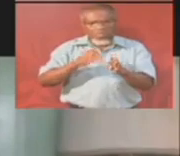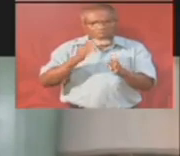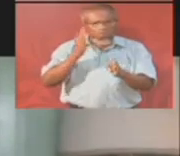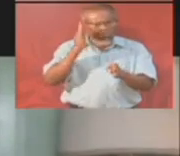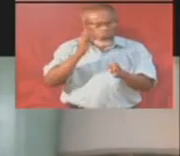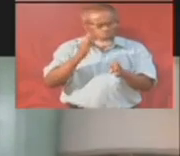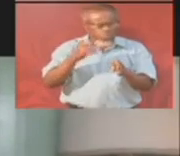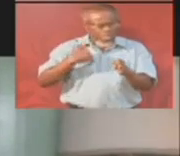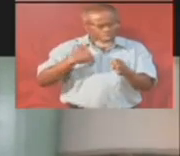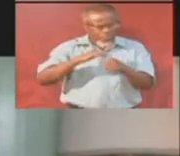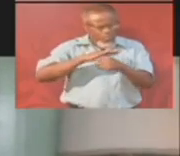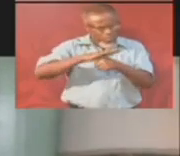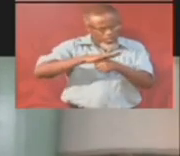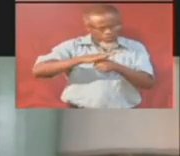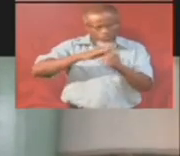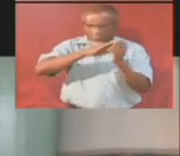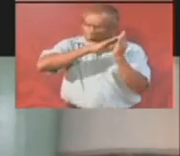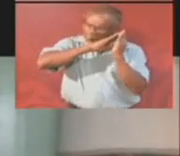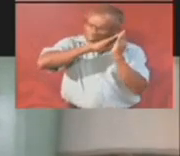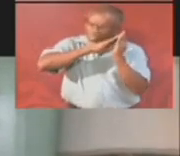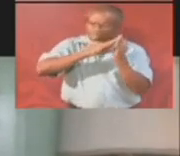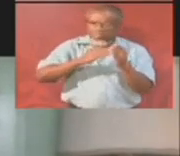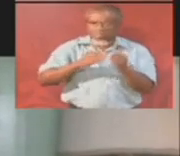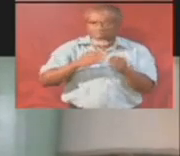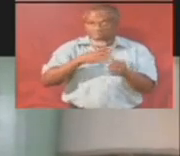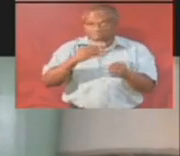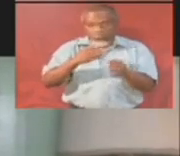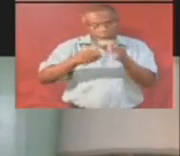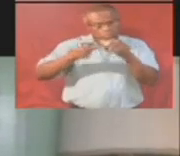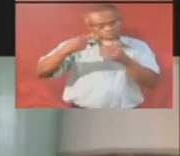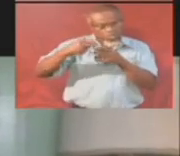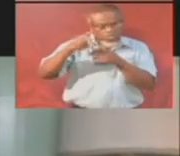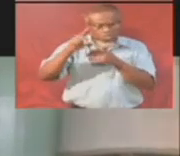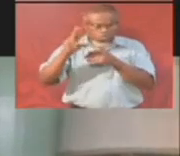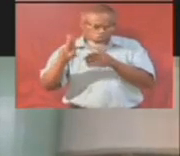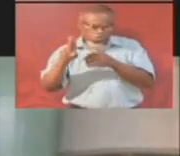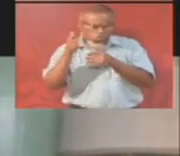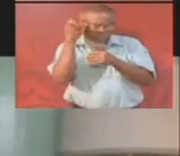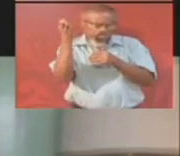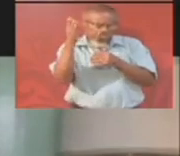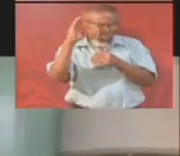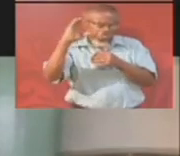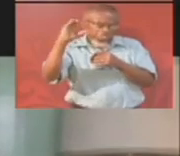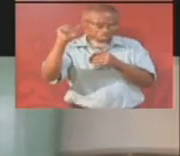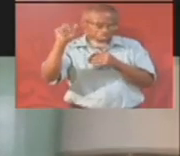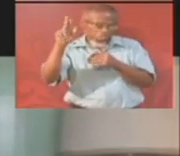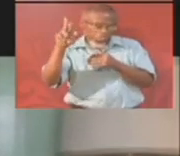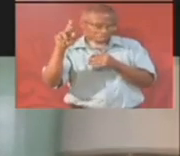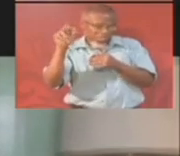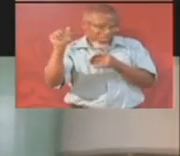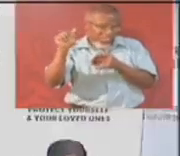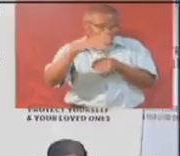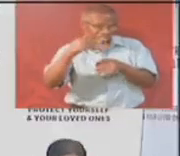the ICUs and the HDUs within CORA and CUVA? That kind of logistical breakdown.